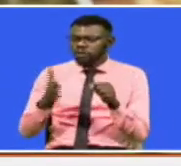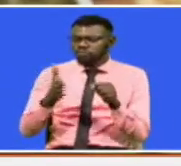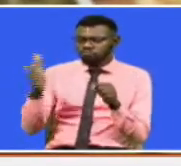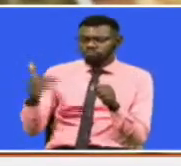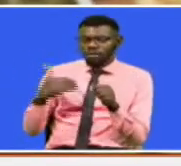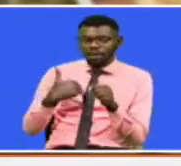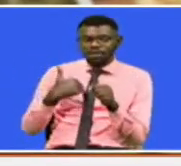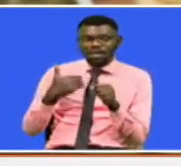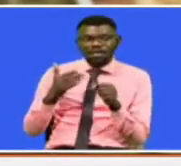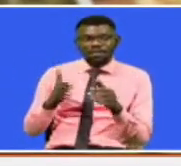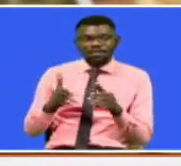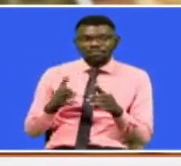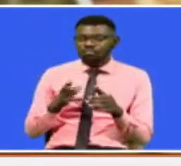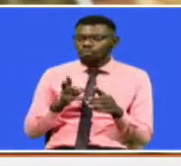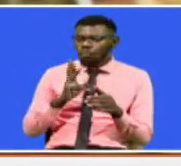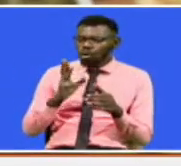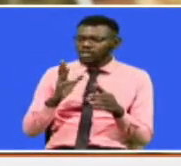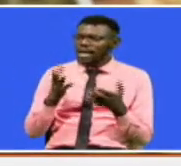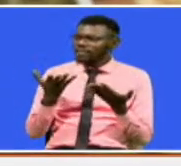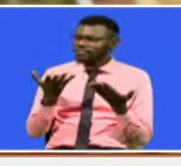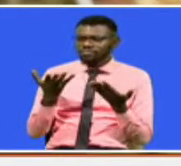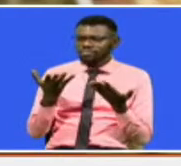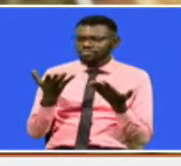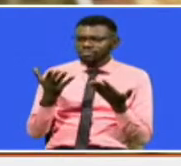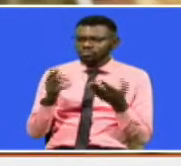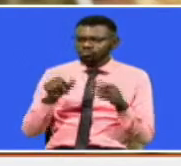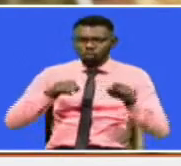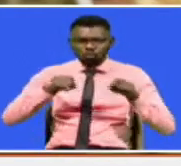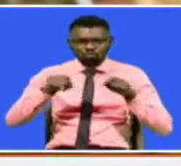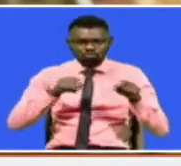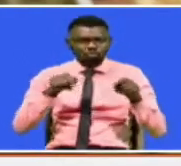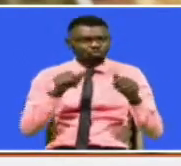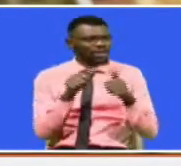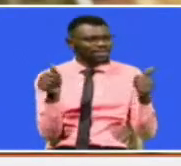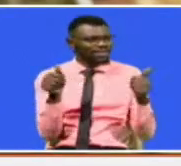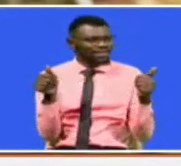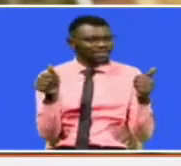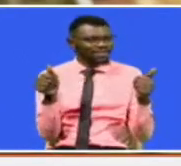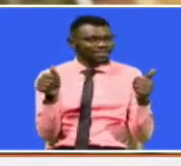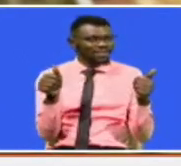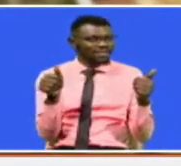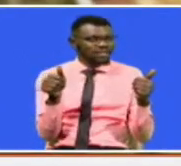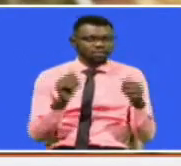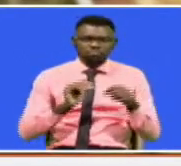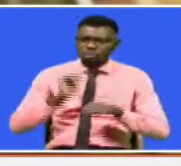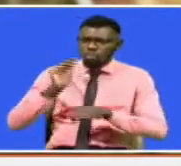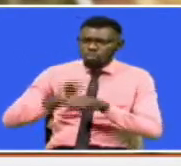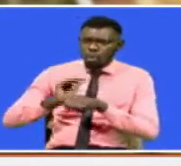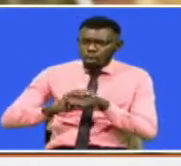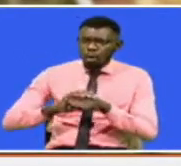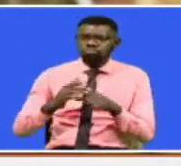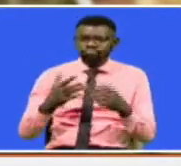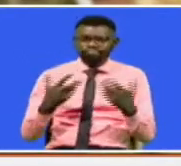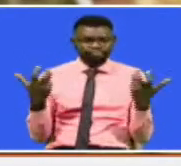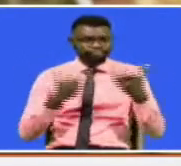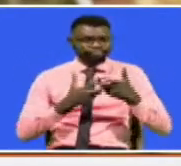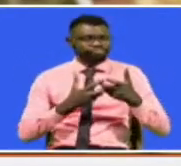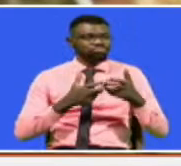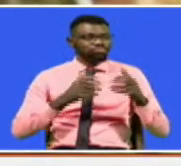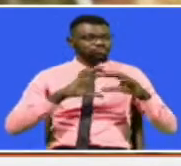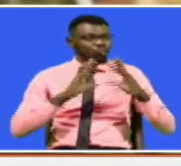you know, just bring the space to sort of a reasonable global standard of